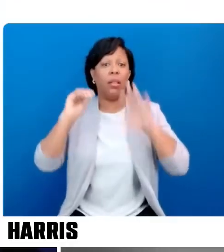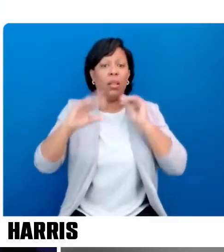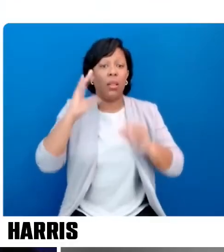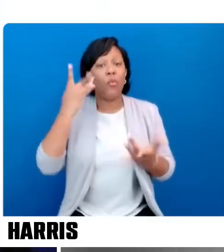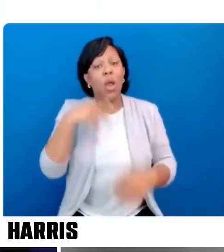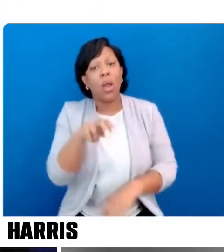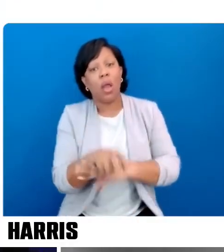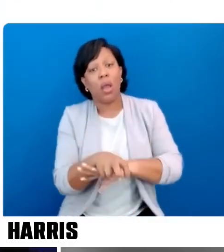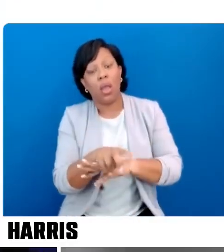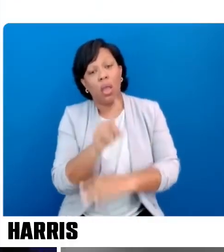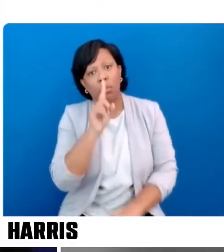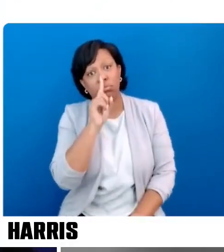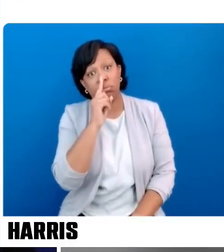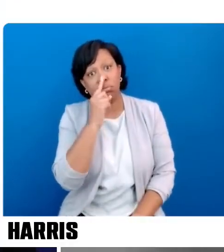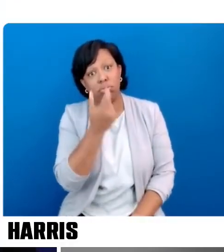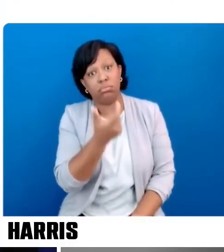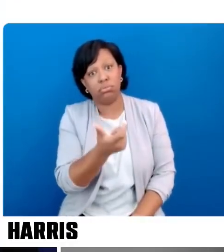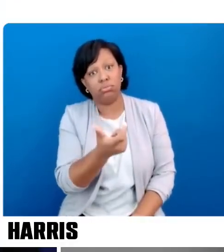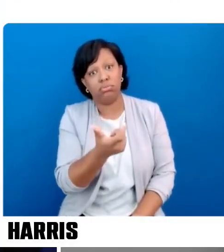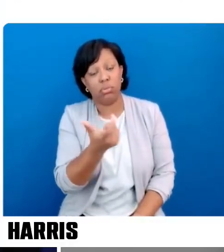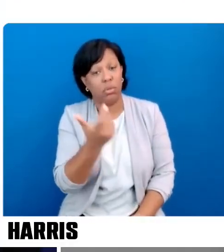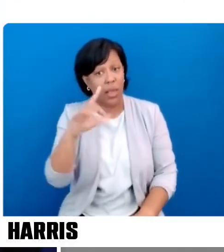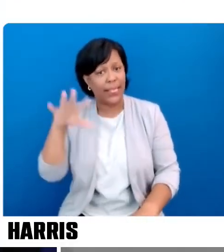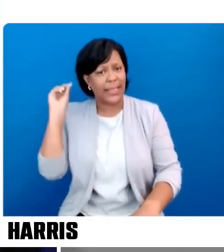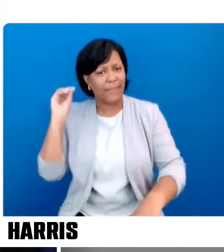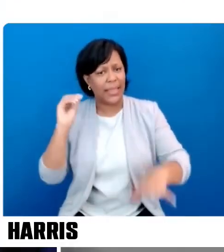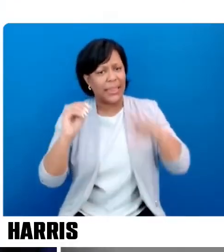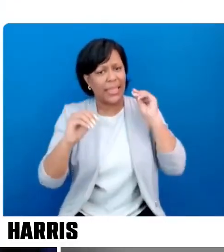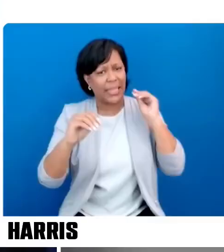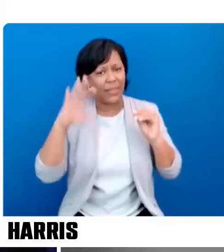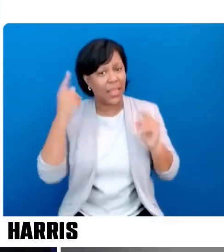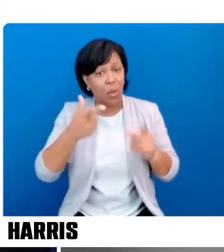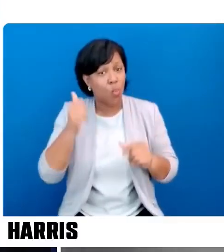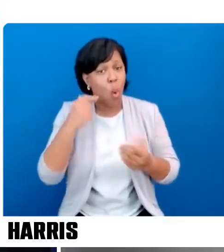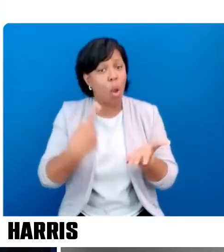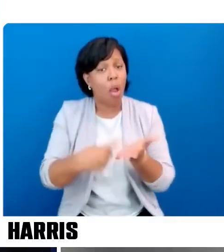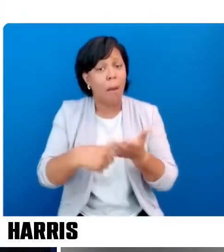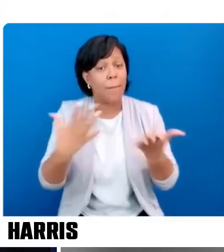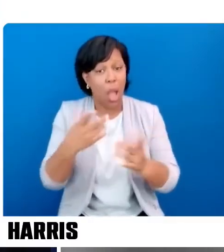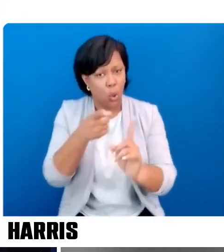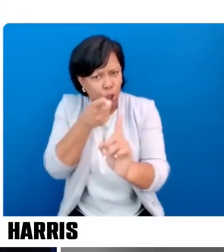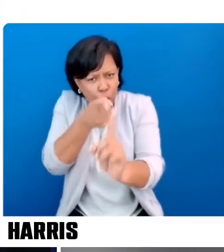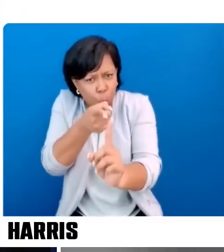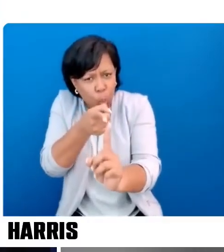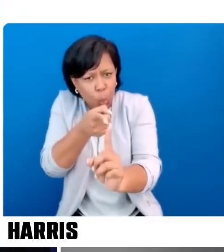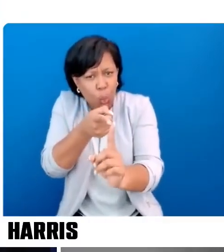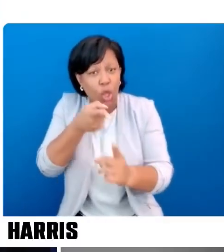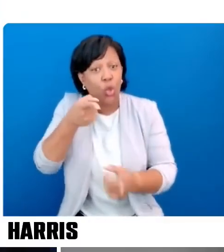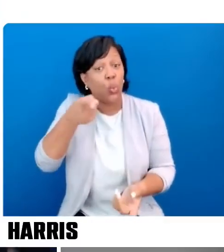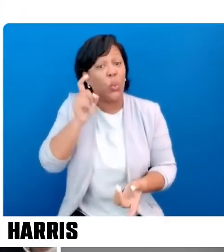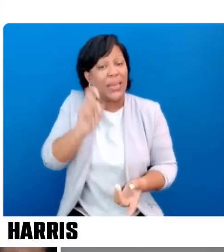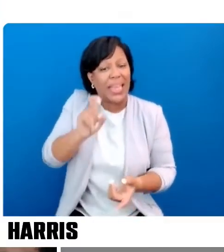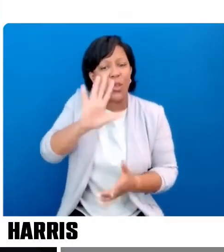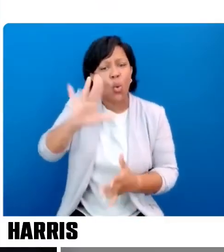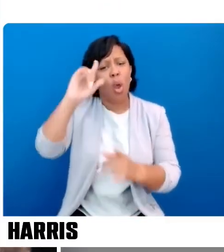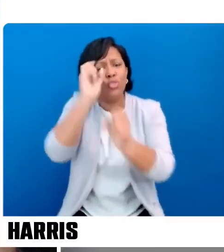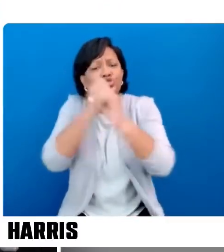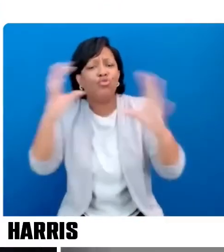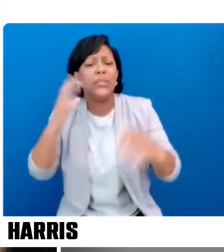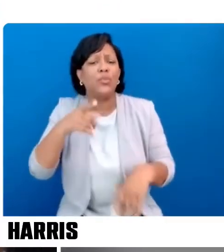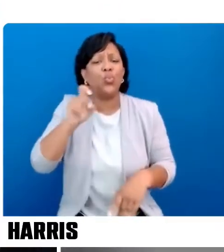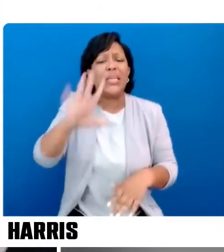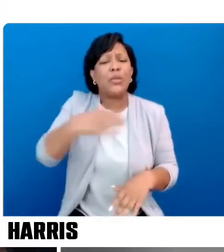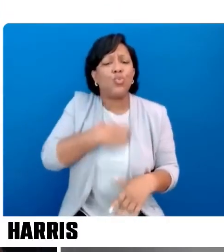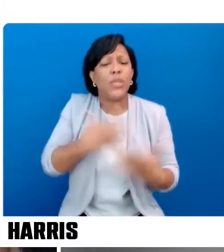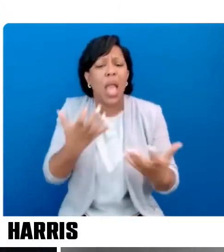hear him talk about is you. You will not hear him talk about your needs, your dreams, and your desires. And I'll tell you, I